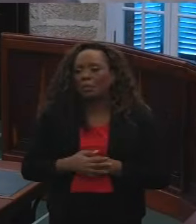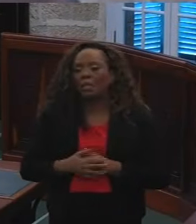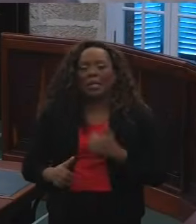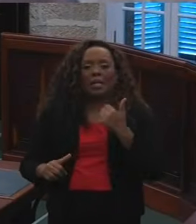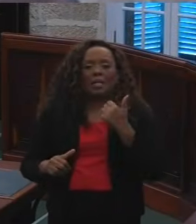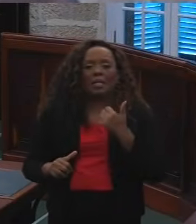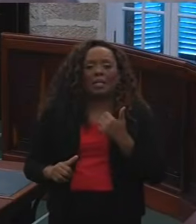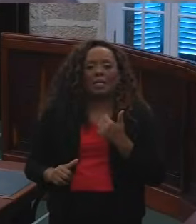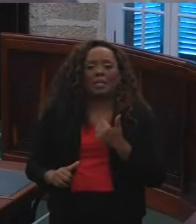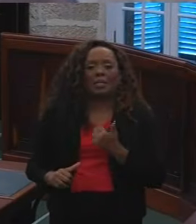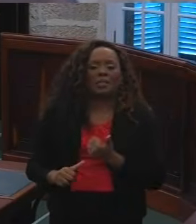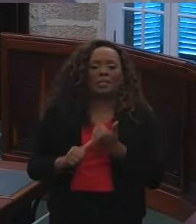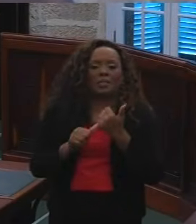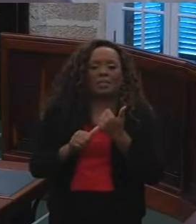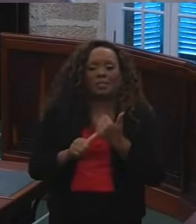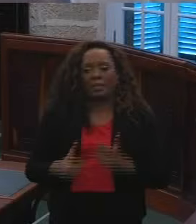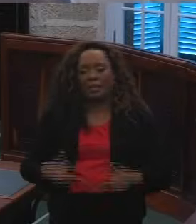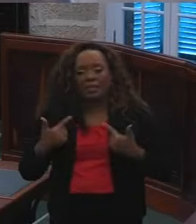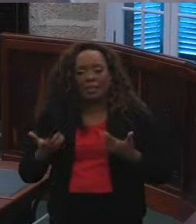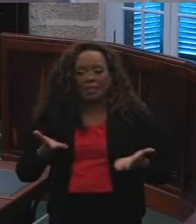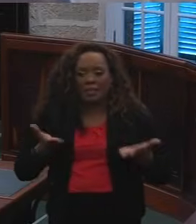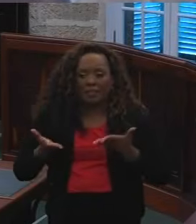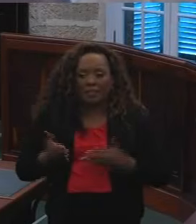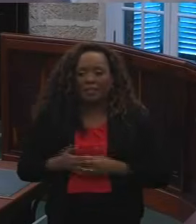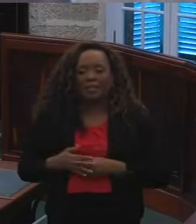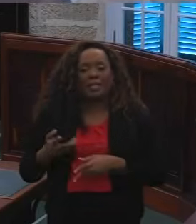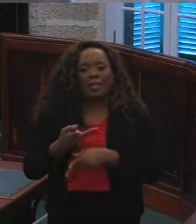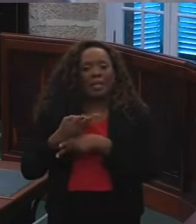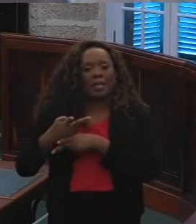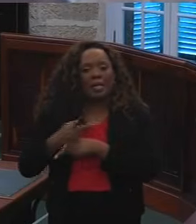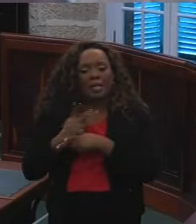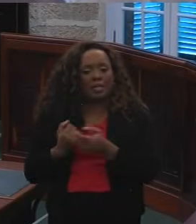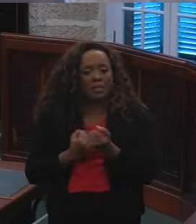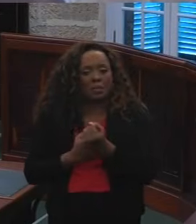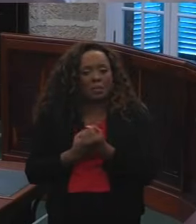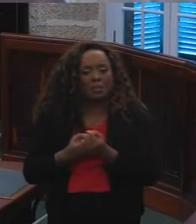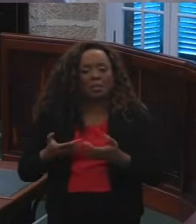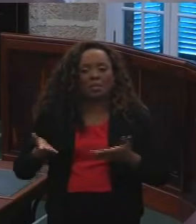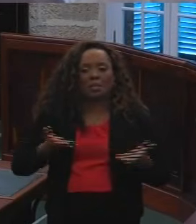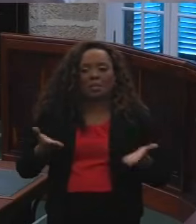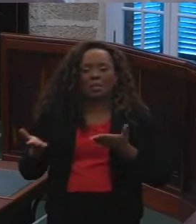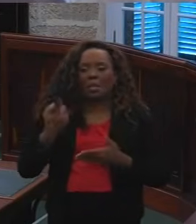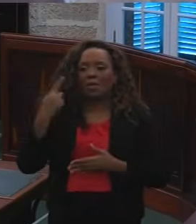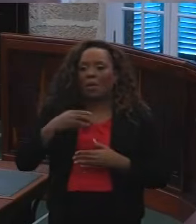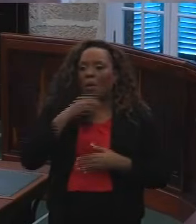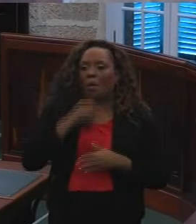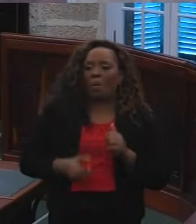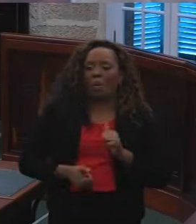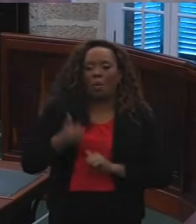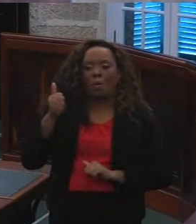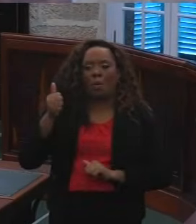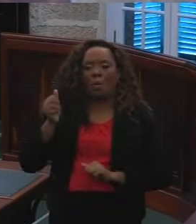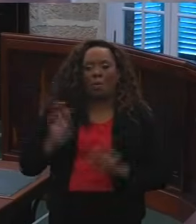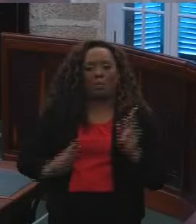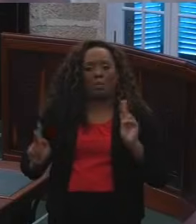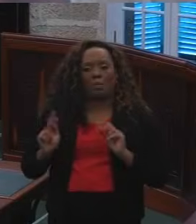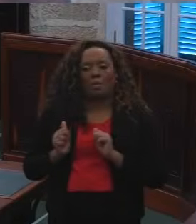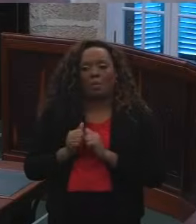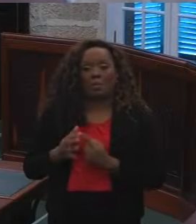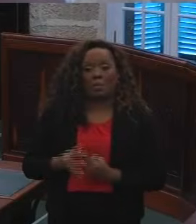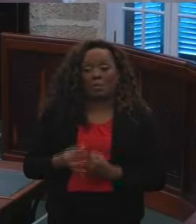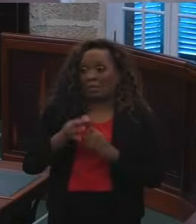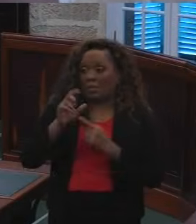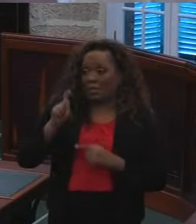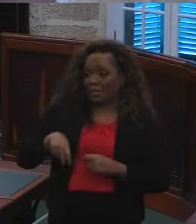provide accommodation, care and support services for older persons with special needs, and of